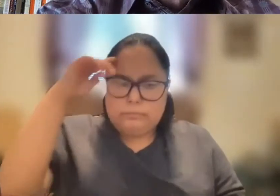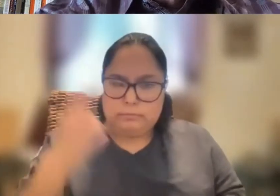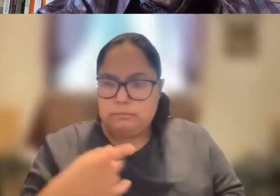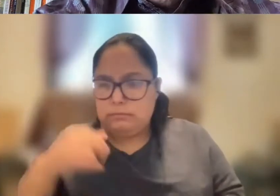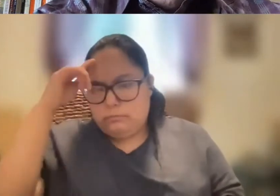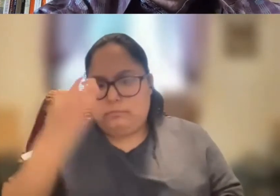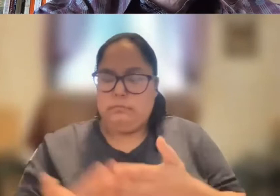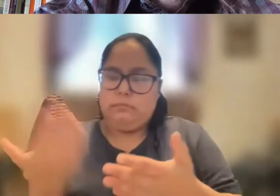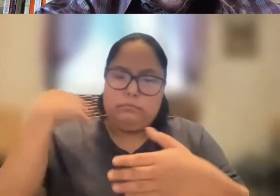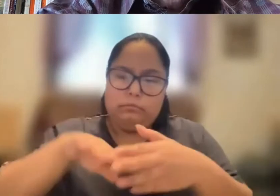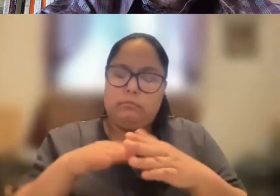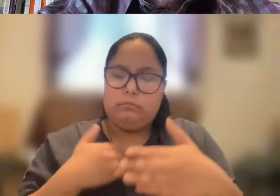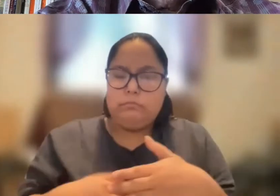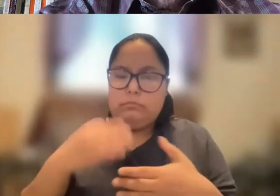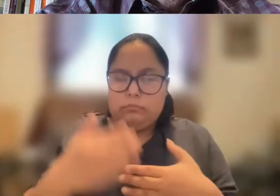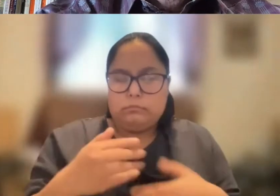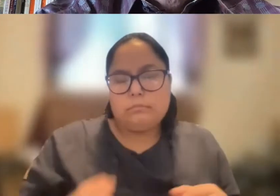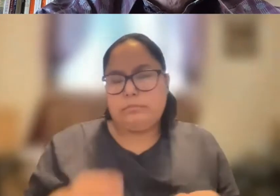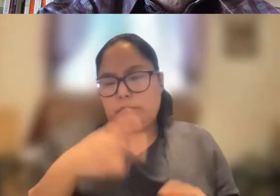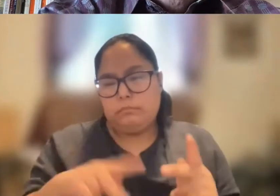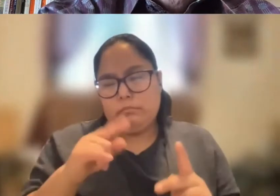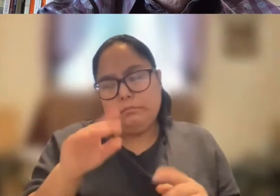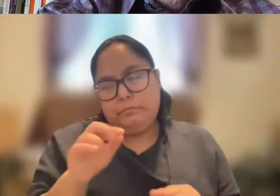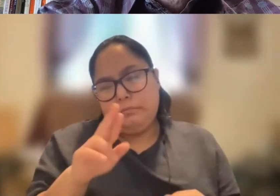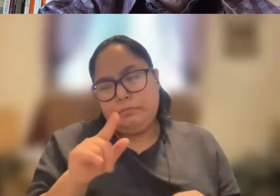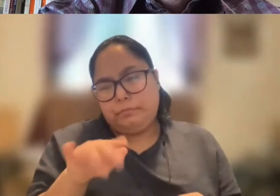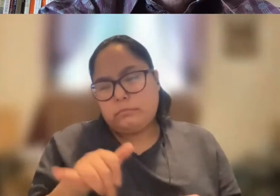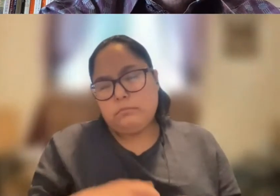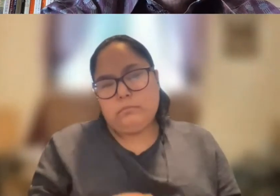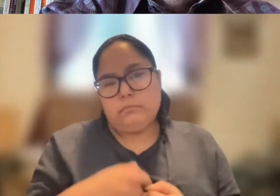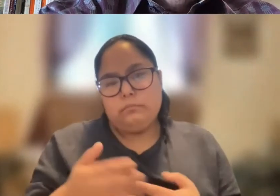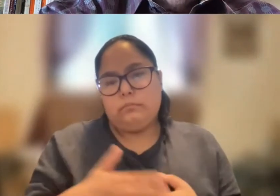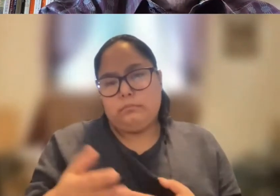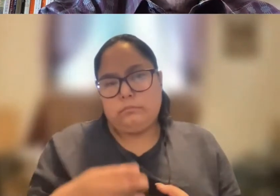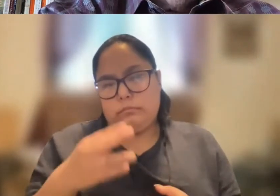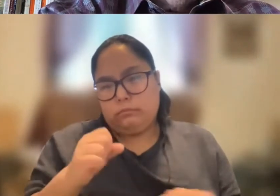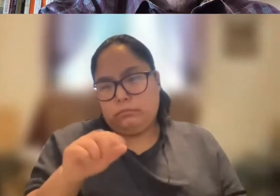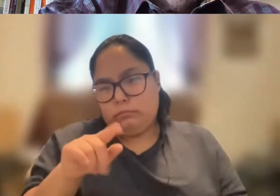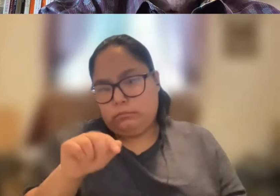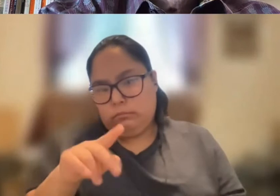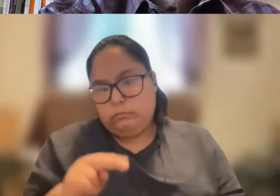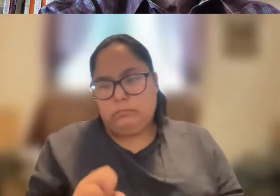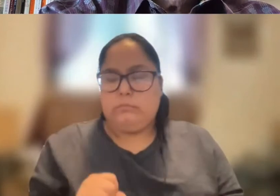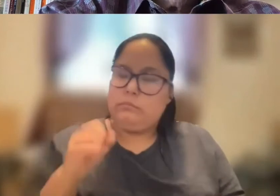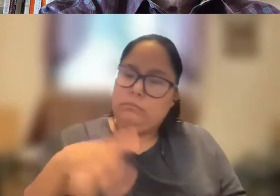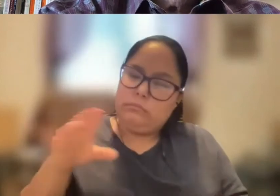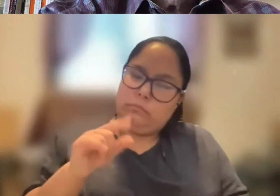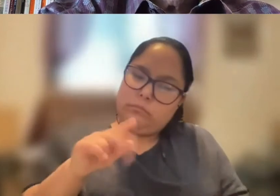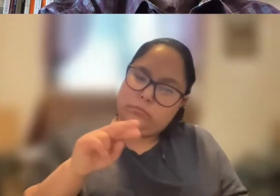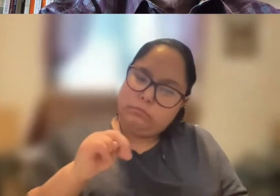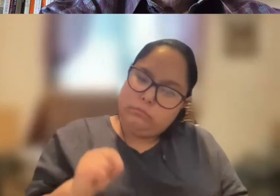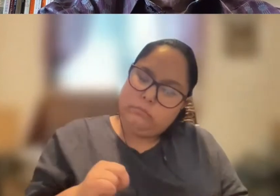little behind us. I would say probably the most progressive would be the Swedes and the